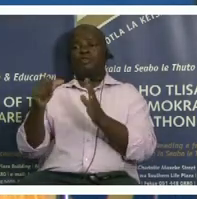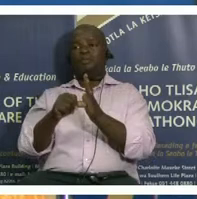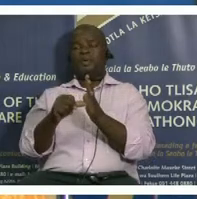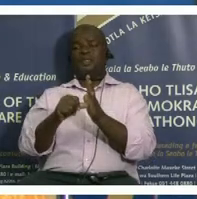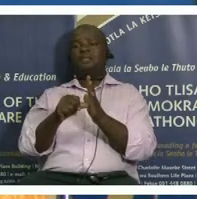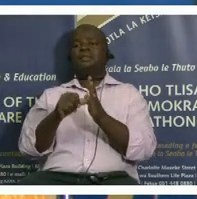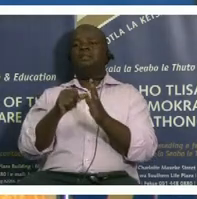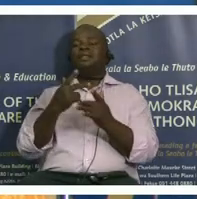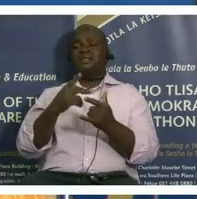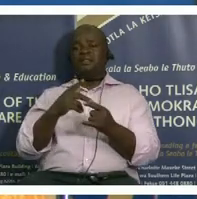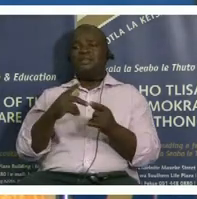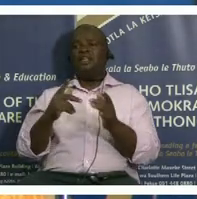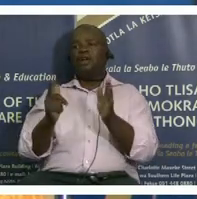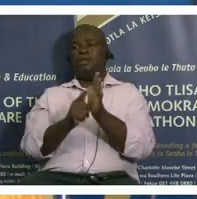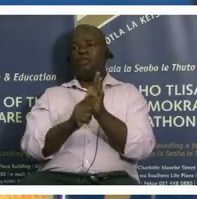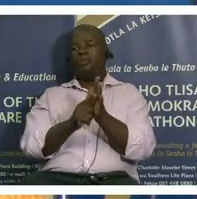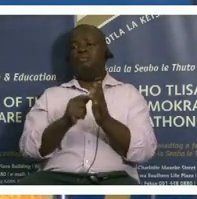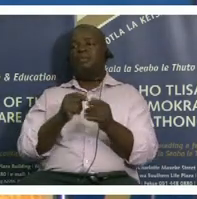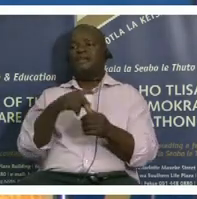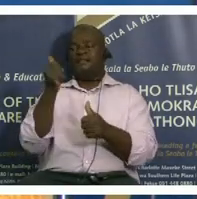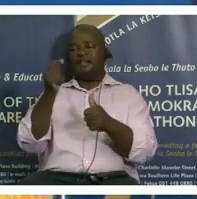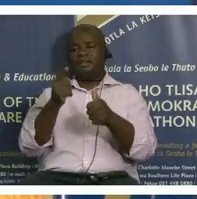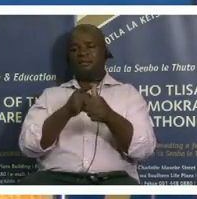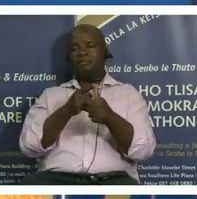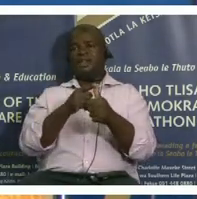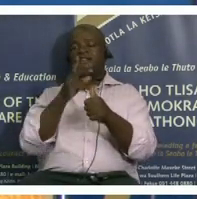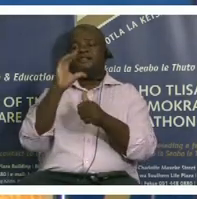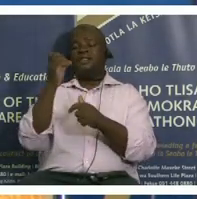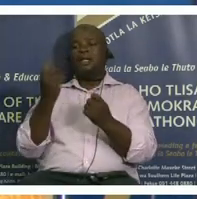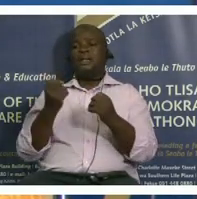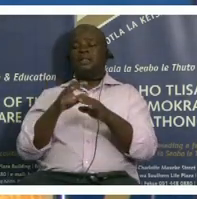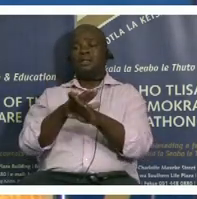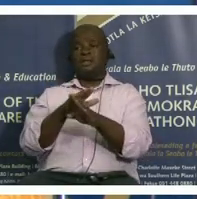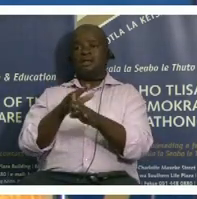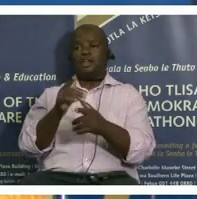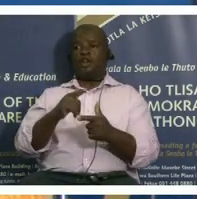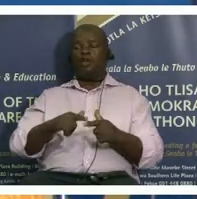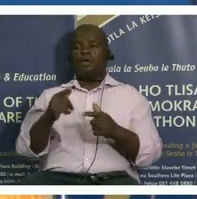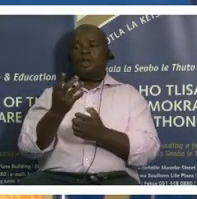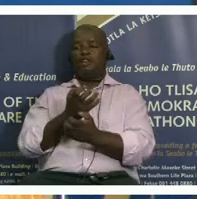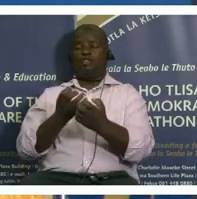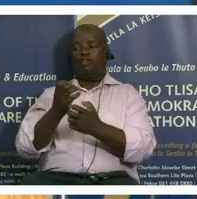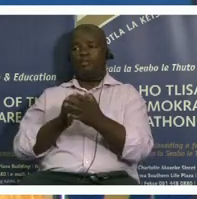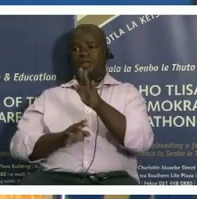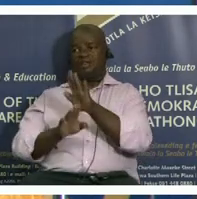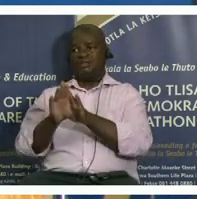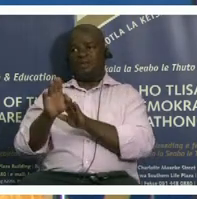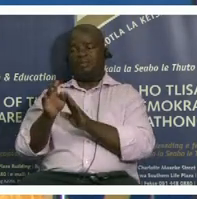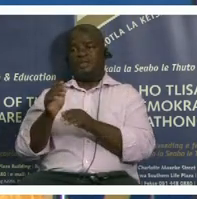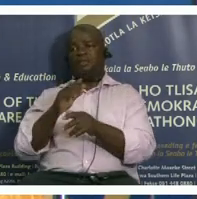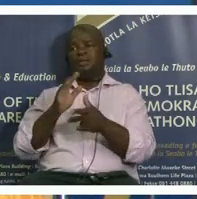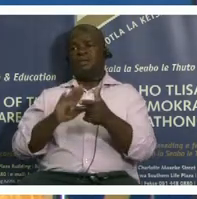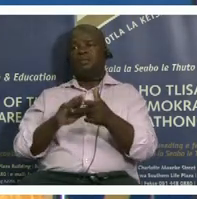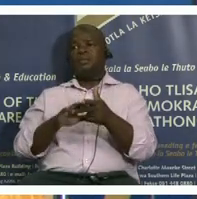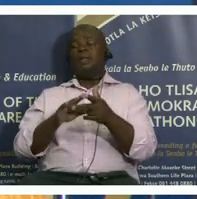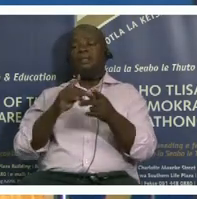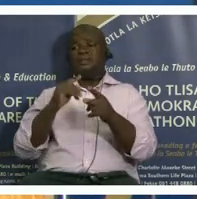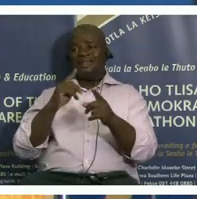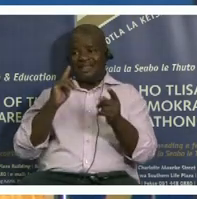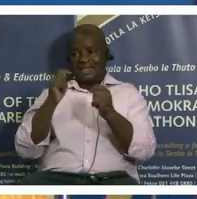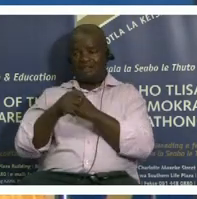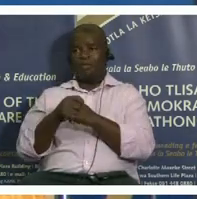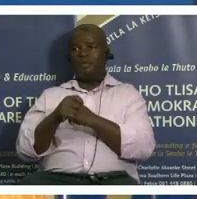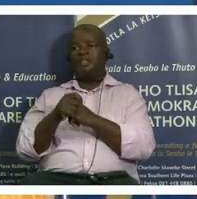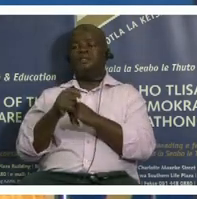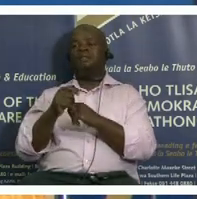of legislation, namely the Free State Integrated Local Economic Development and Transformation Bill